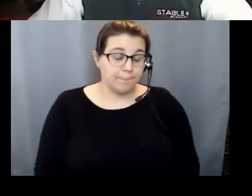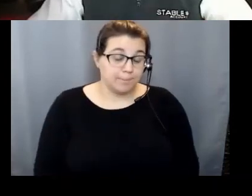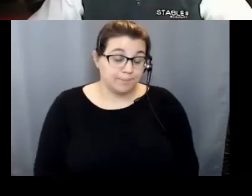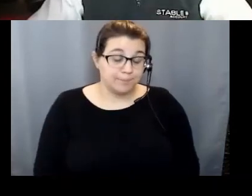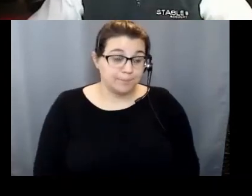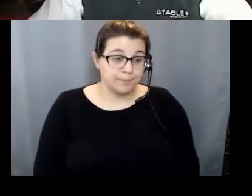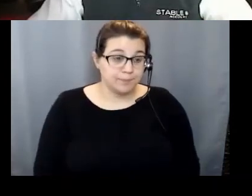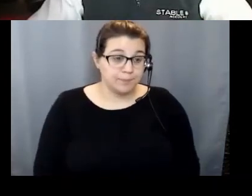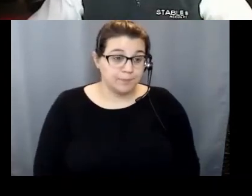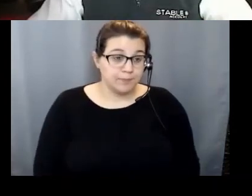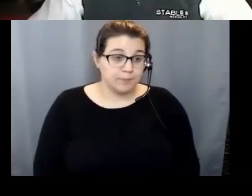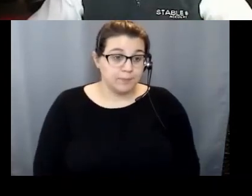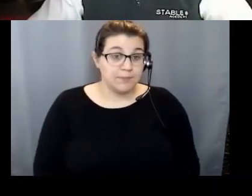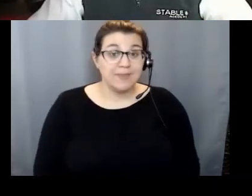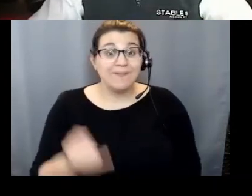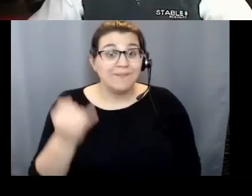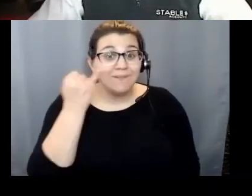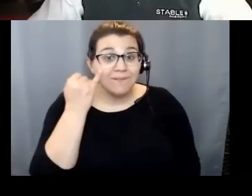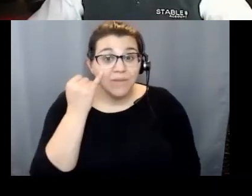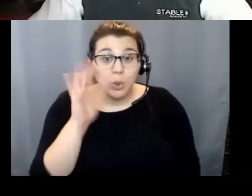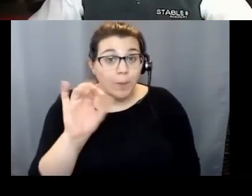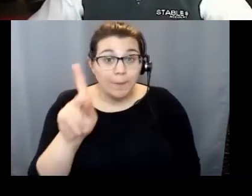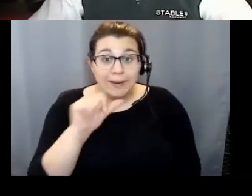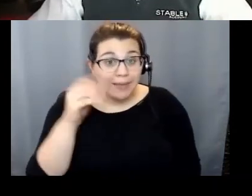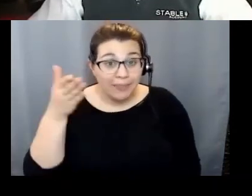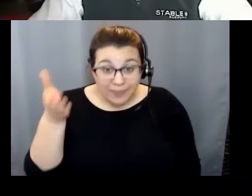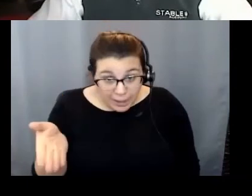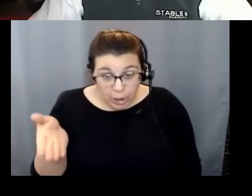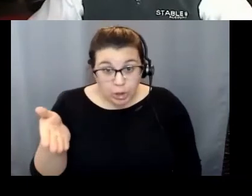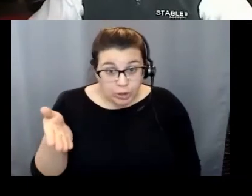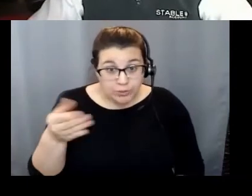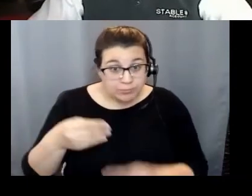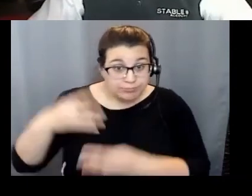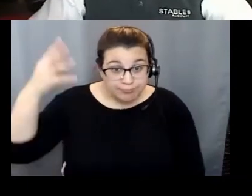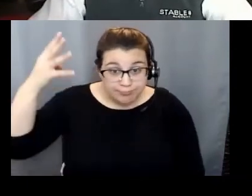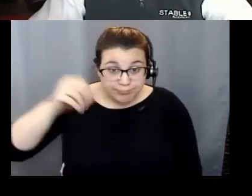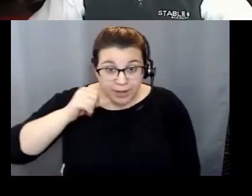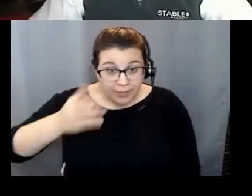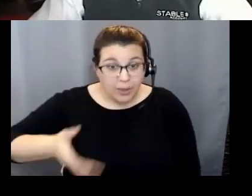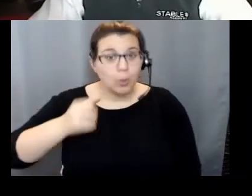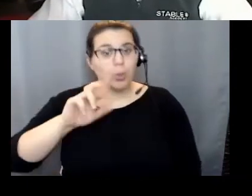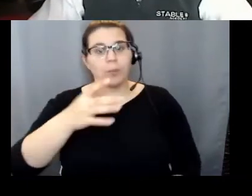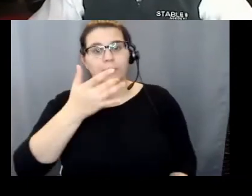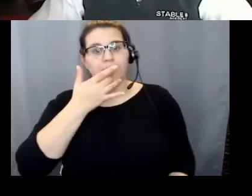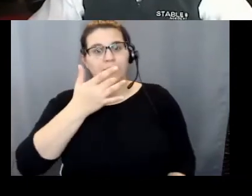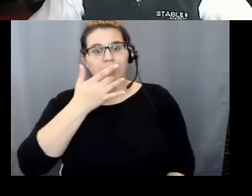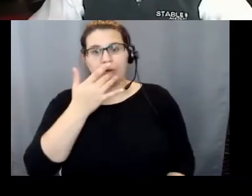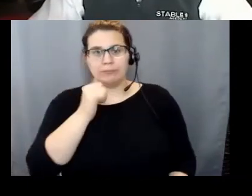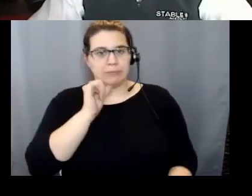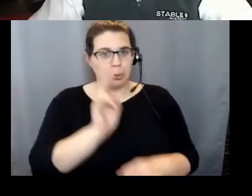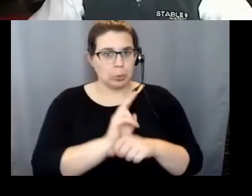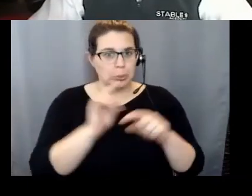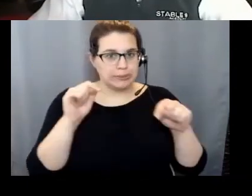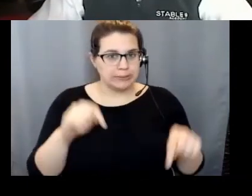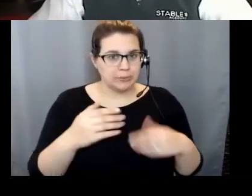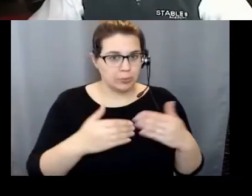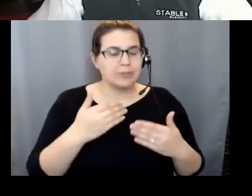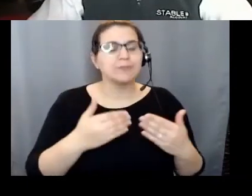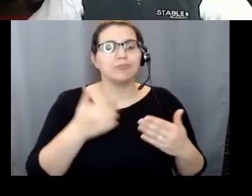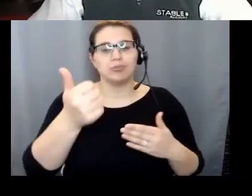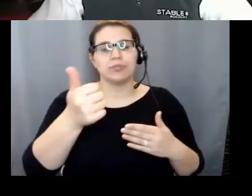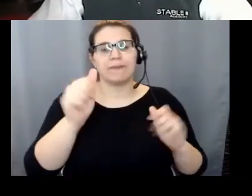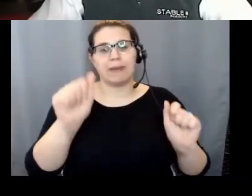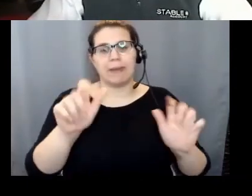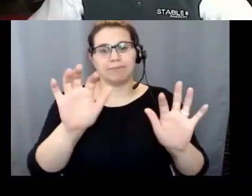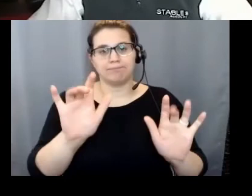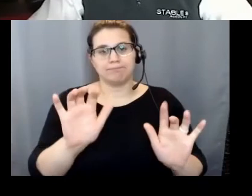If the bank does not exist on the list, or if you would prefer to not use this process, we have a manual process,